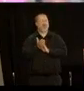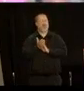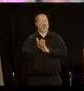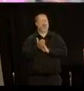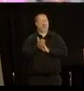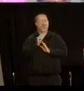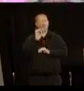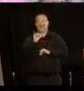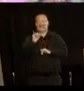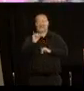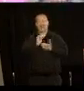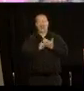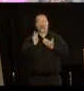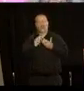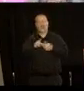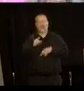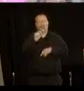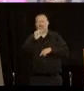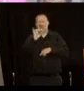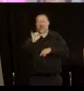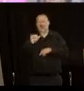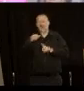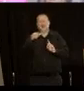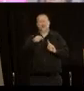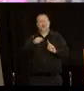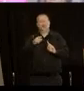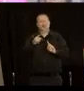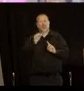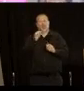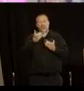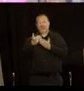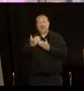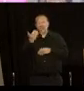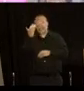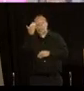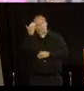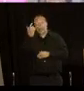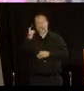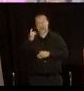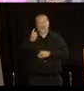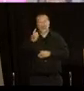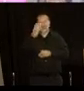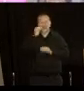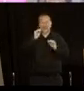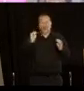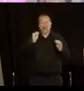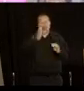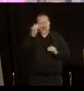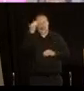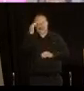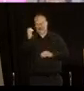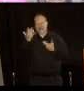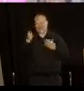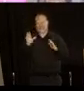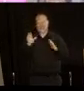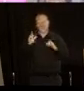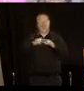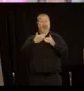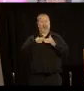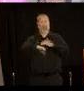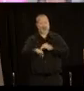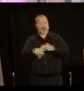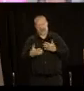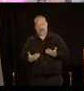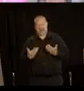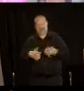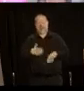I love this program. I mean, I love this program. I love babies. Everyone, you don't get any sleep. Every parent knows when early on, and oh my